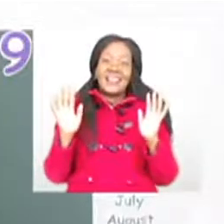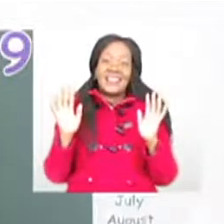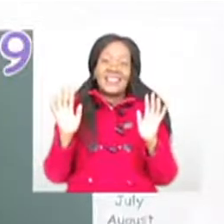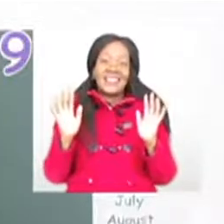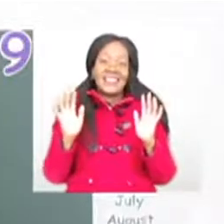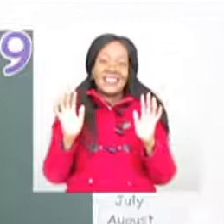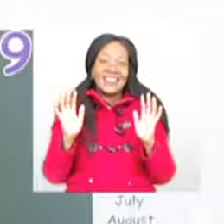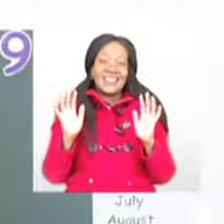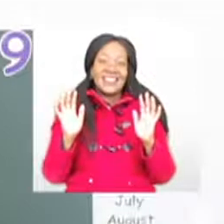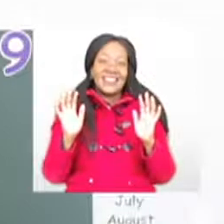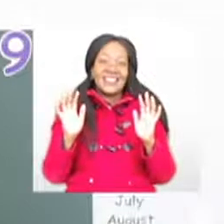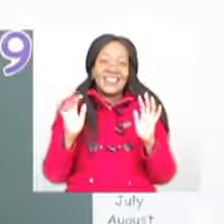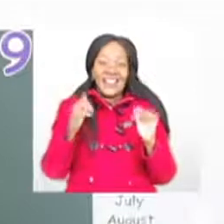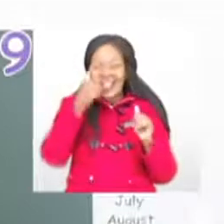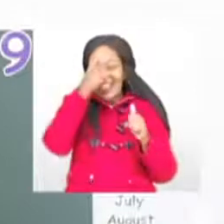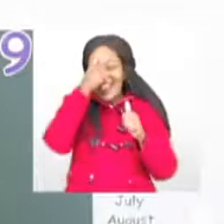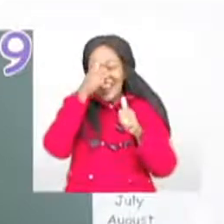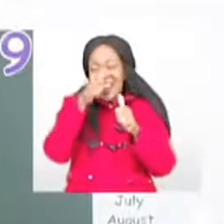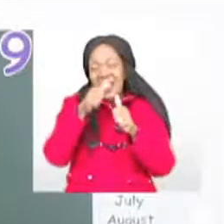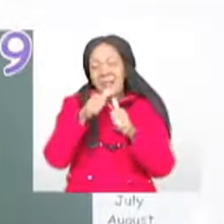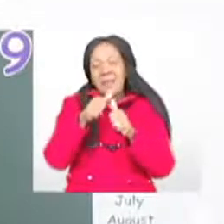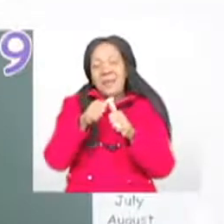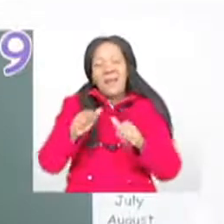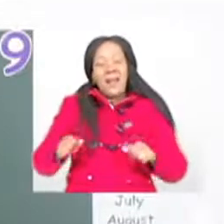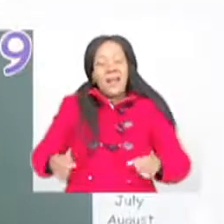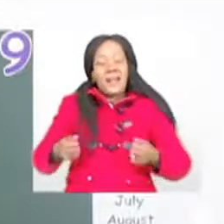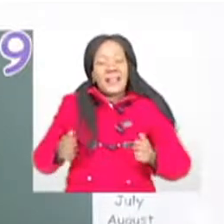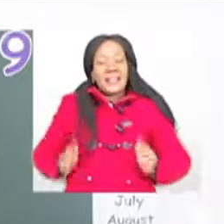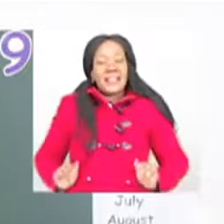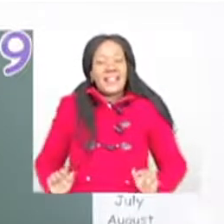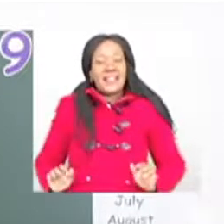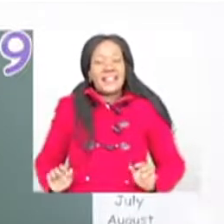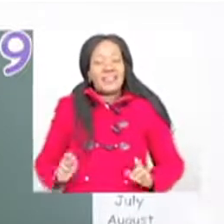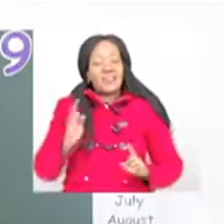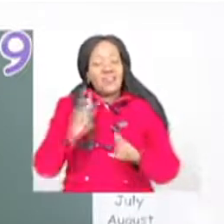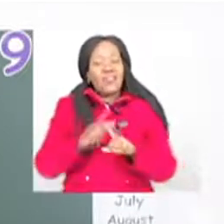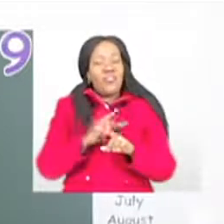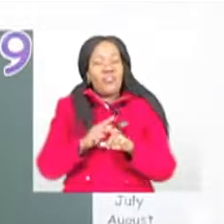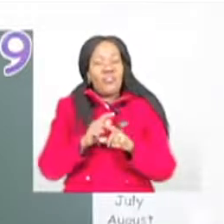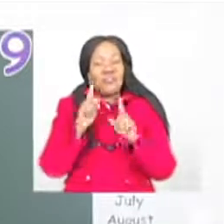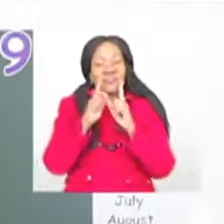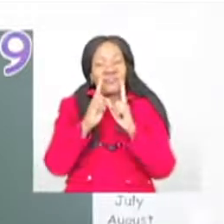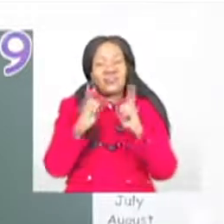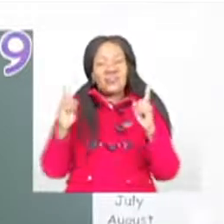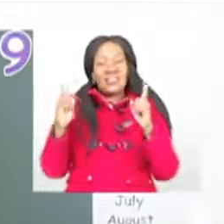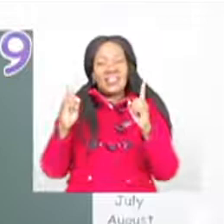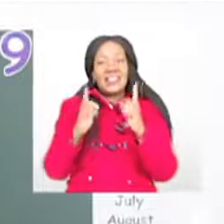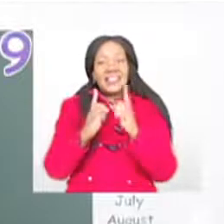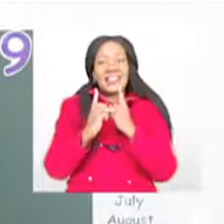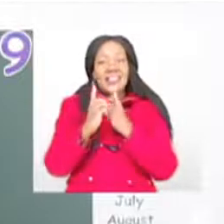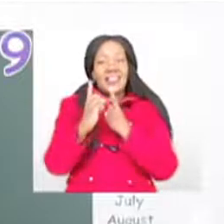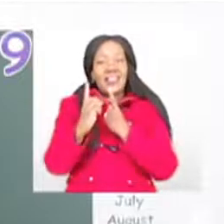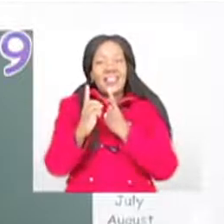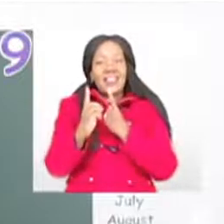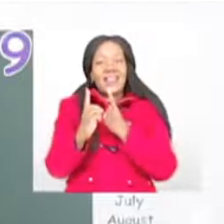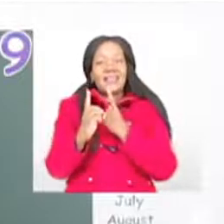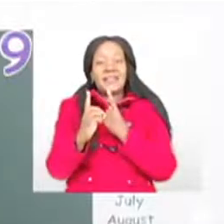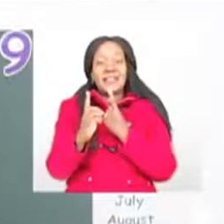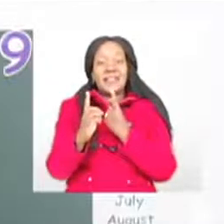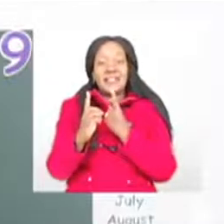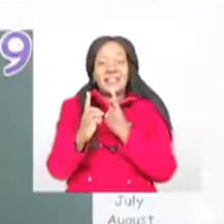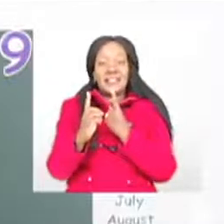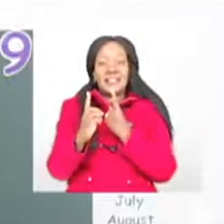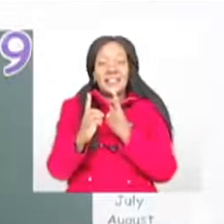sanitized. Remember, boys and girls, to maintain a social distance at all